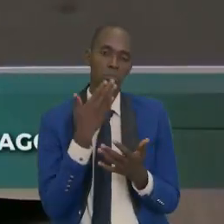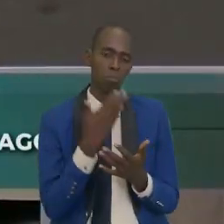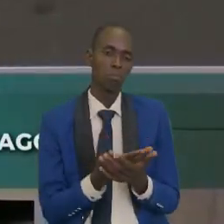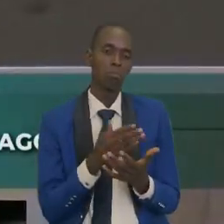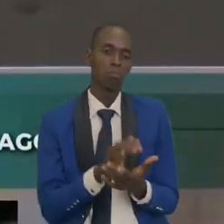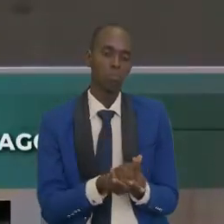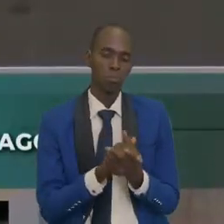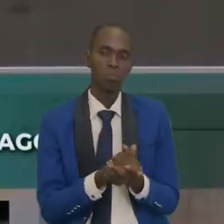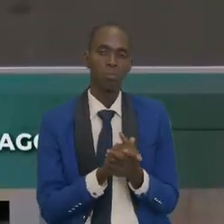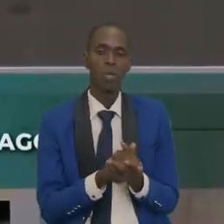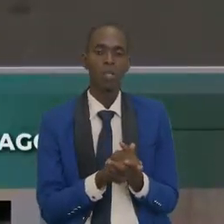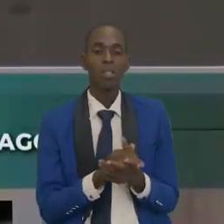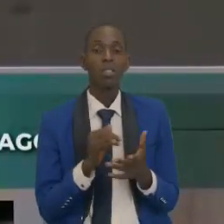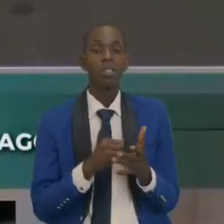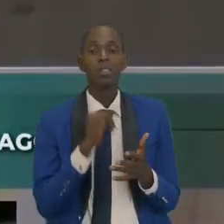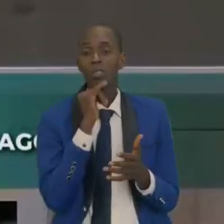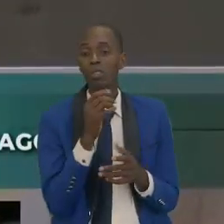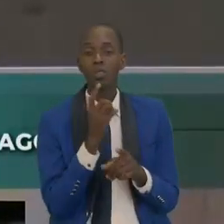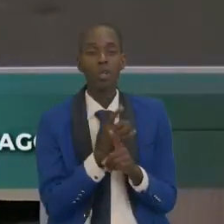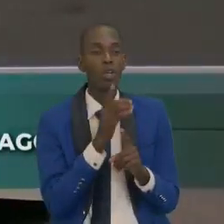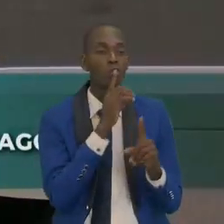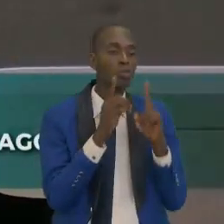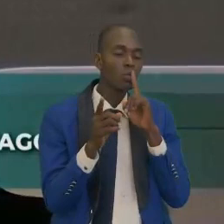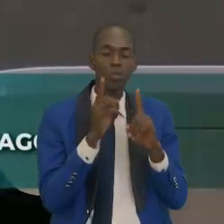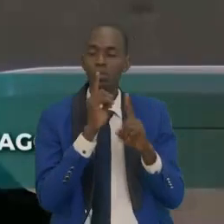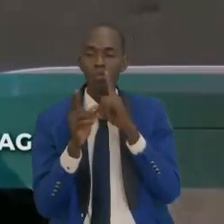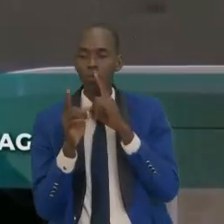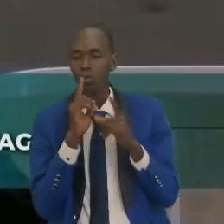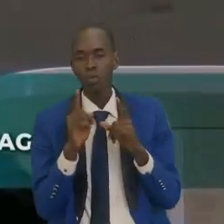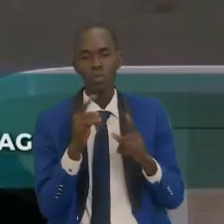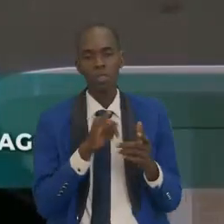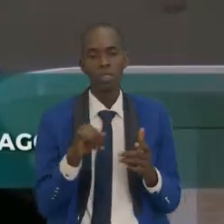it's not talk talk it's art art